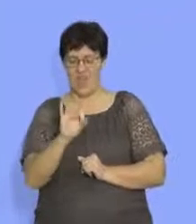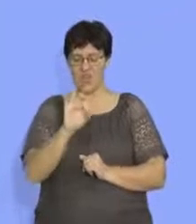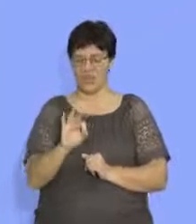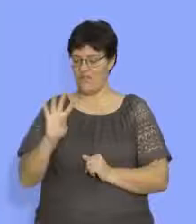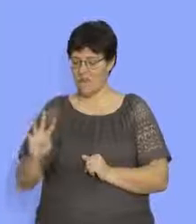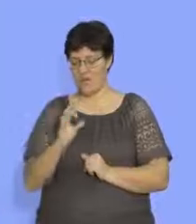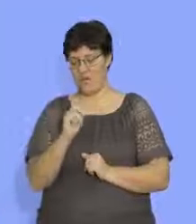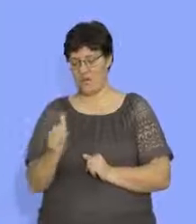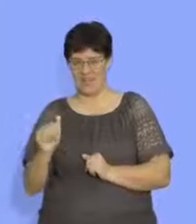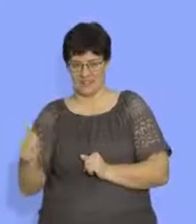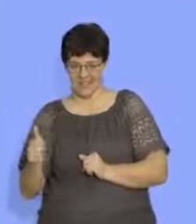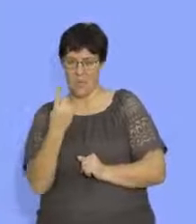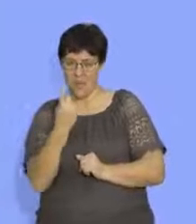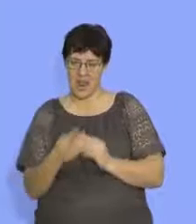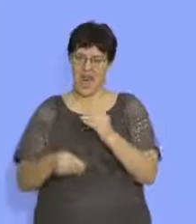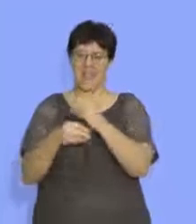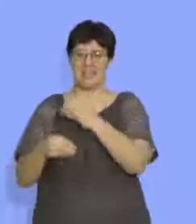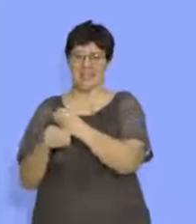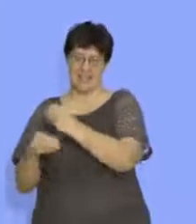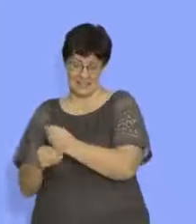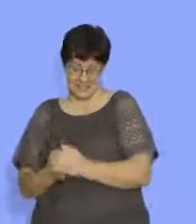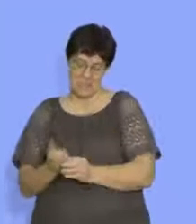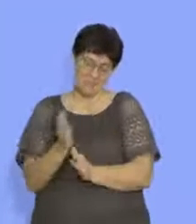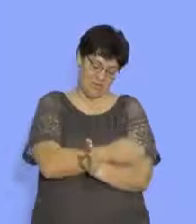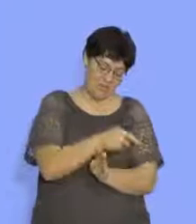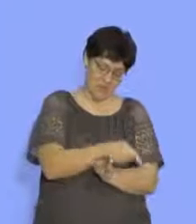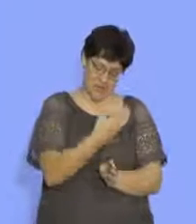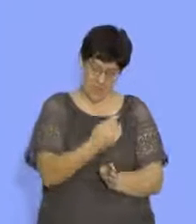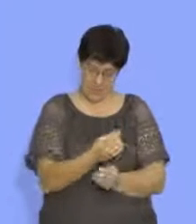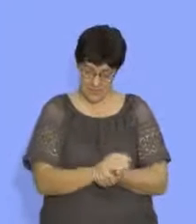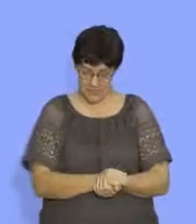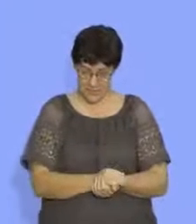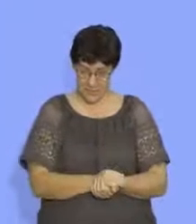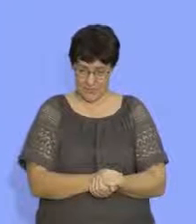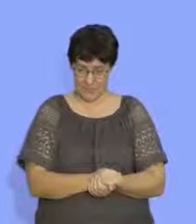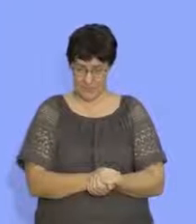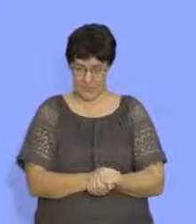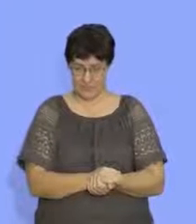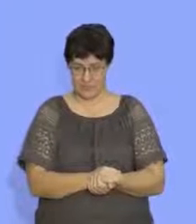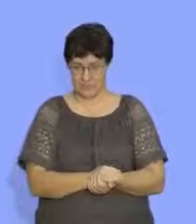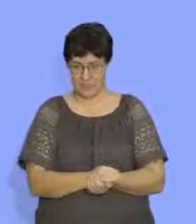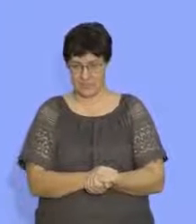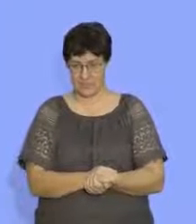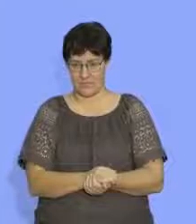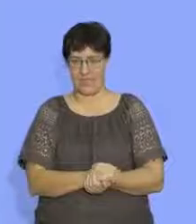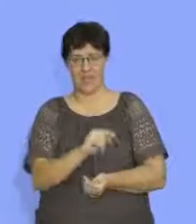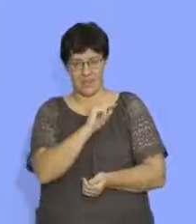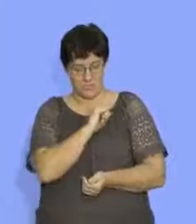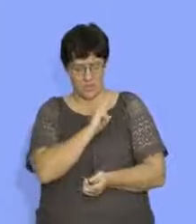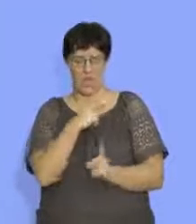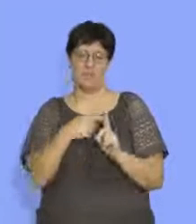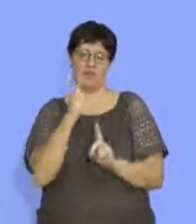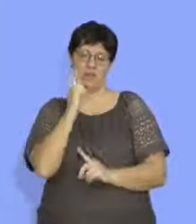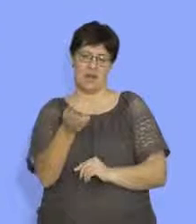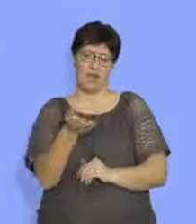is one more of the previous number that we had. So that's why I'm just making it plus